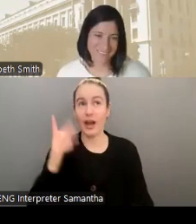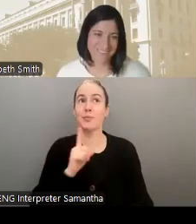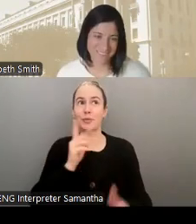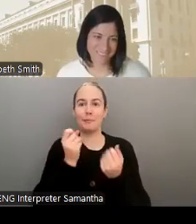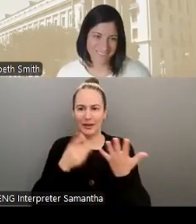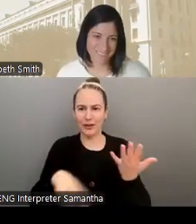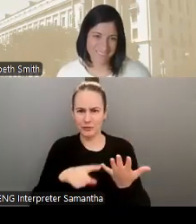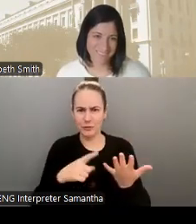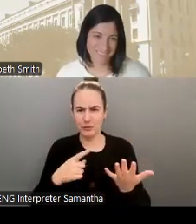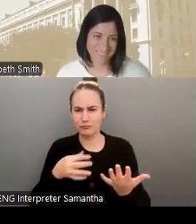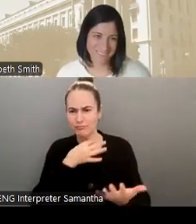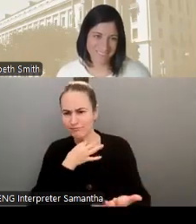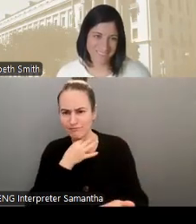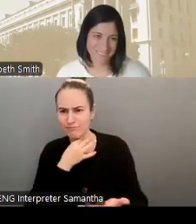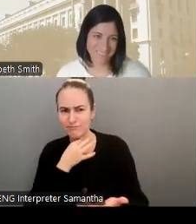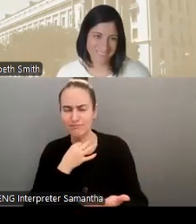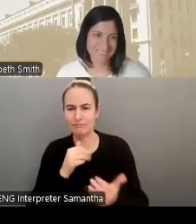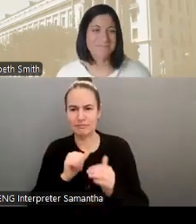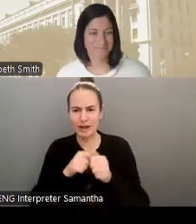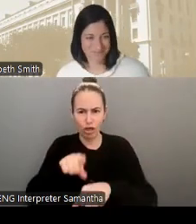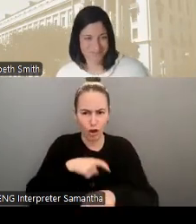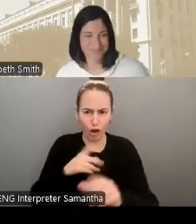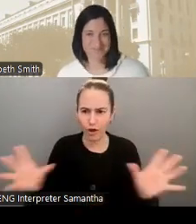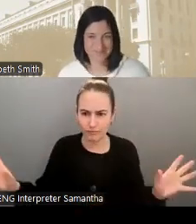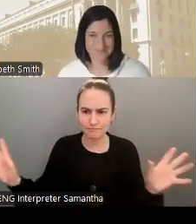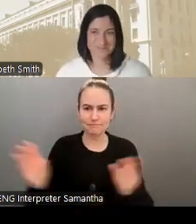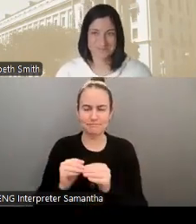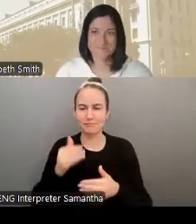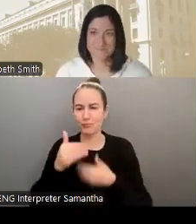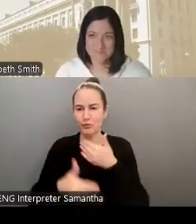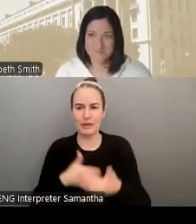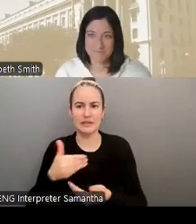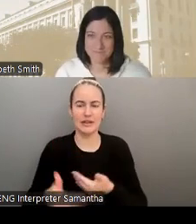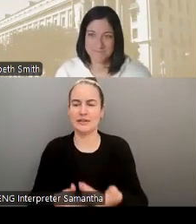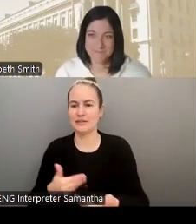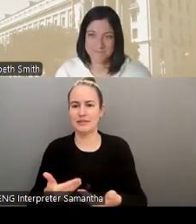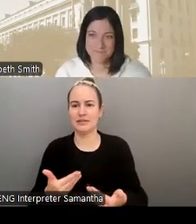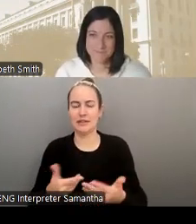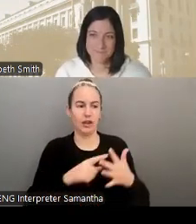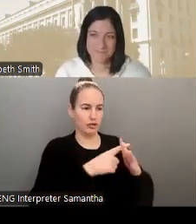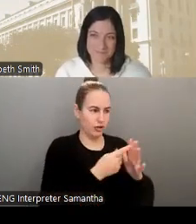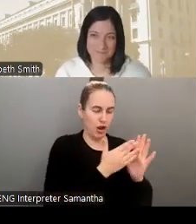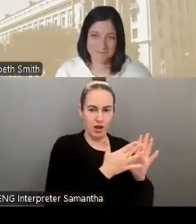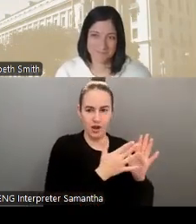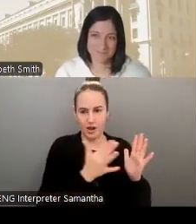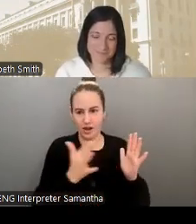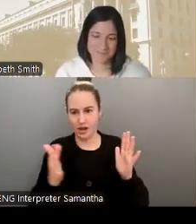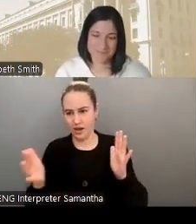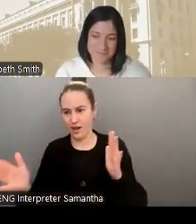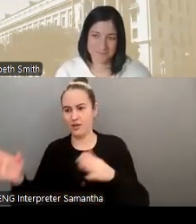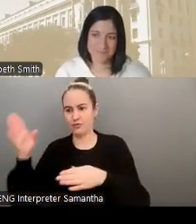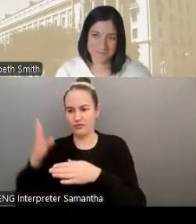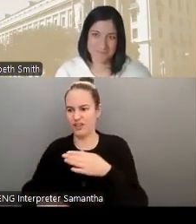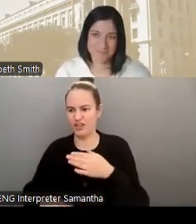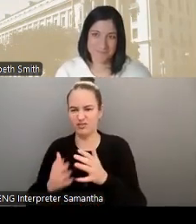is how long is this going to take, right? How long does an audit take from this whole process from start to